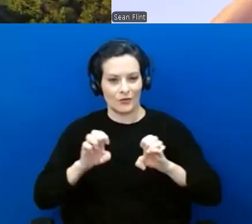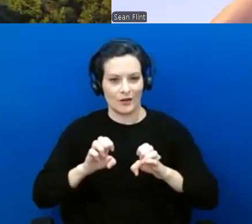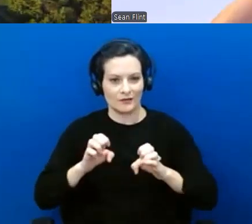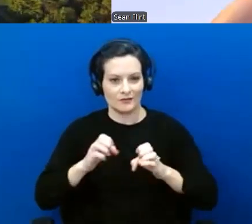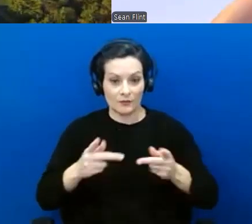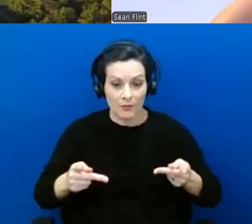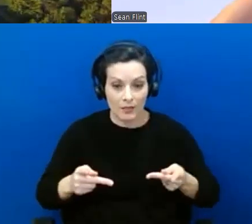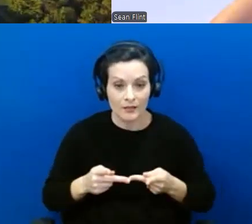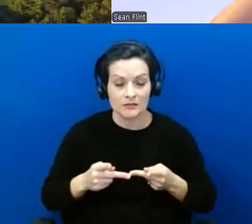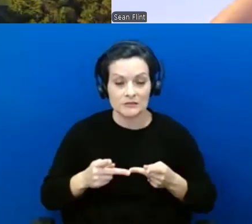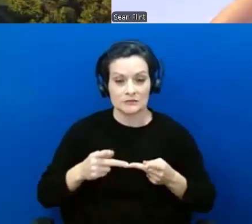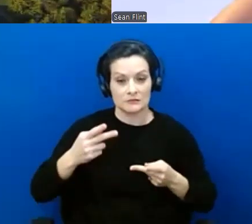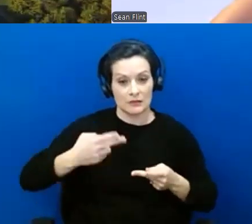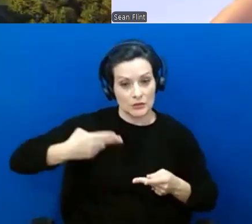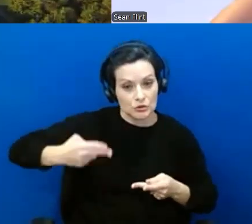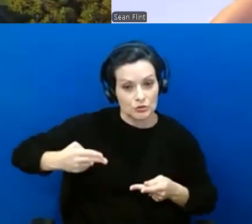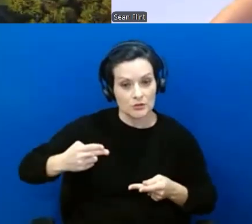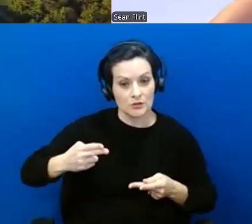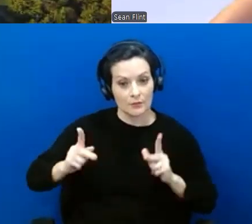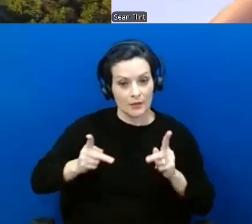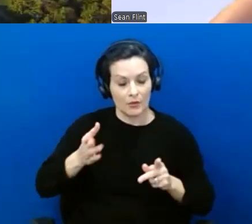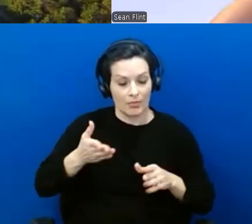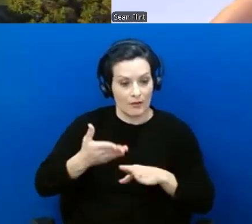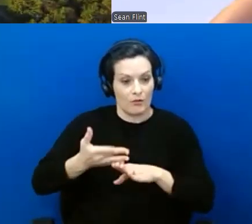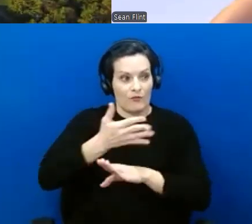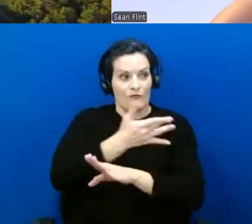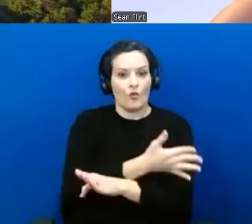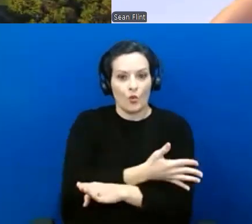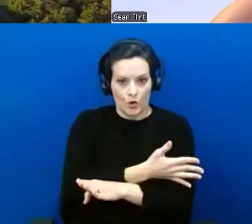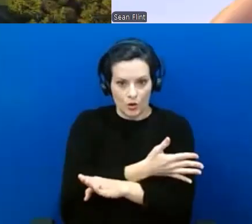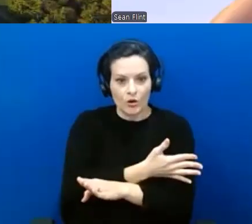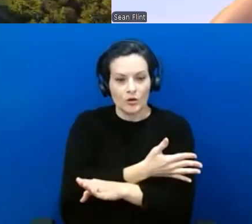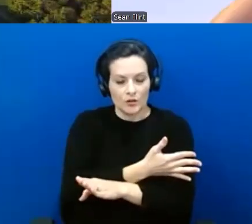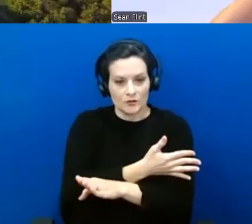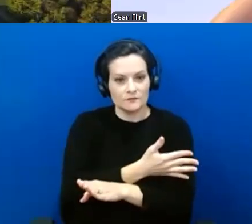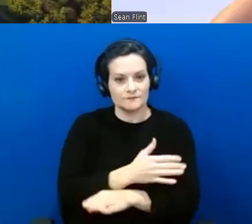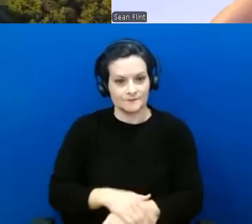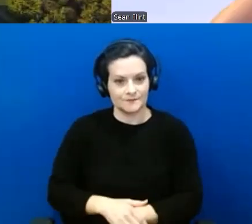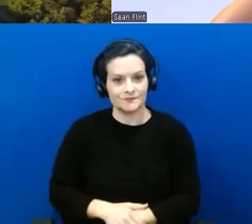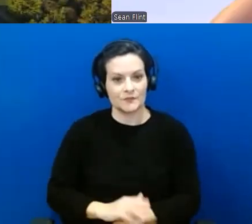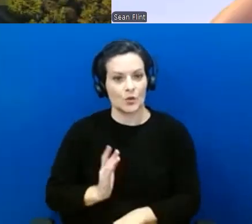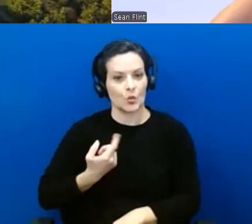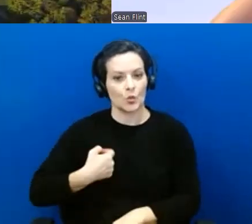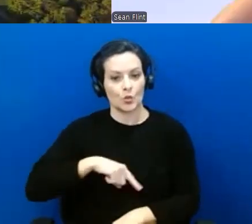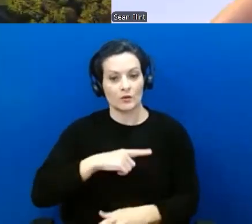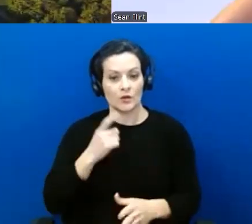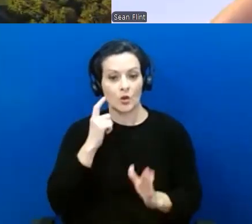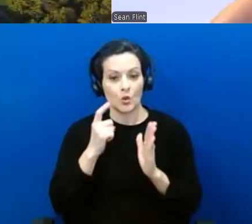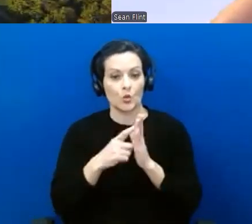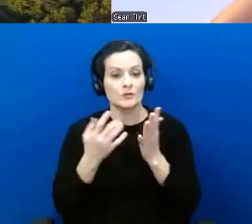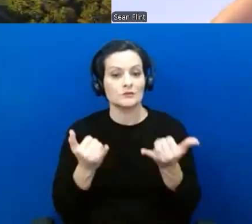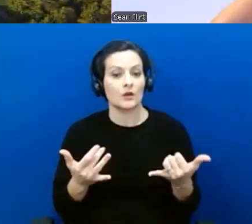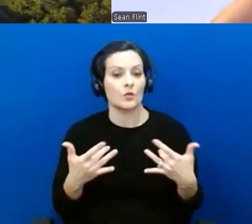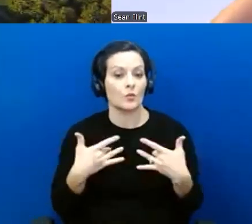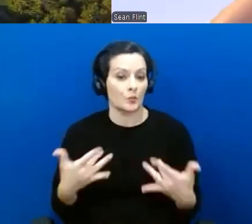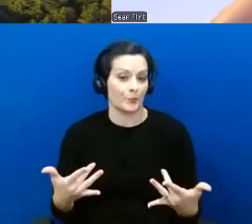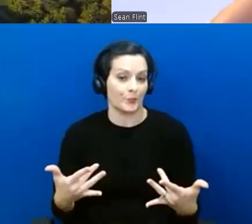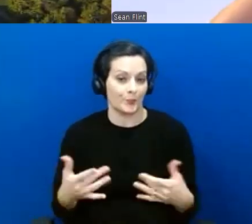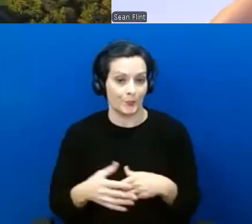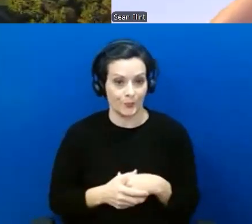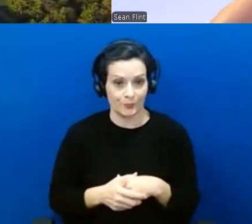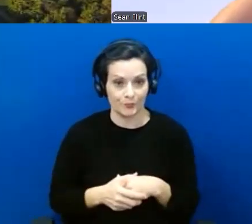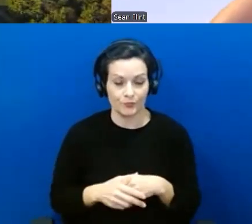history, who the people were that were there before us, thinking about what we're observing now when it comes to effects of,